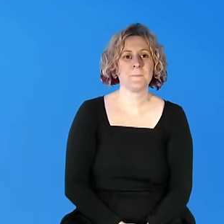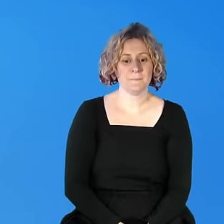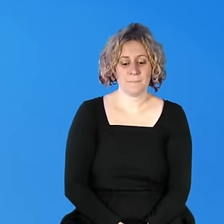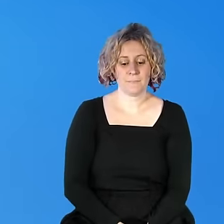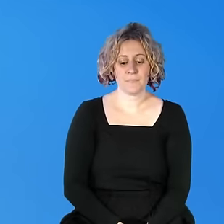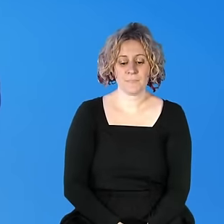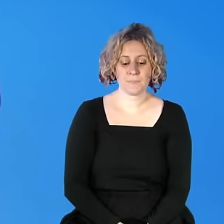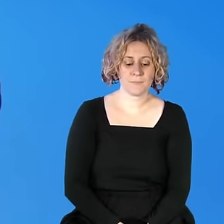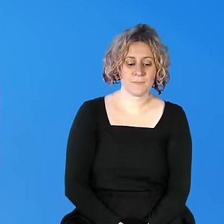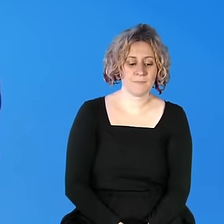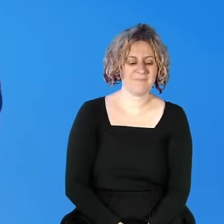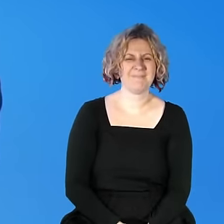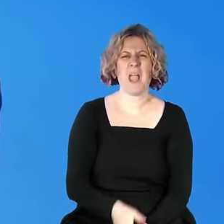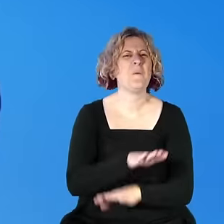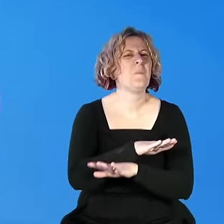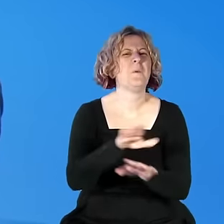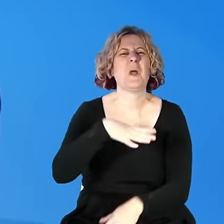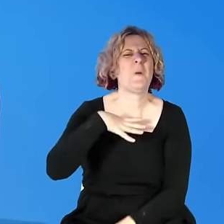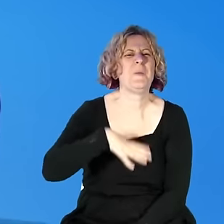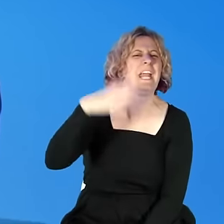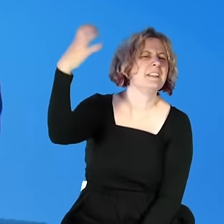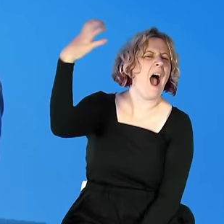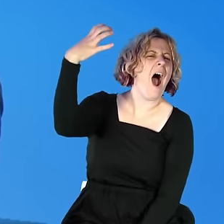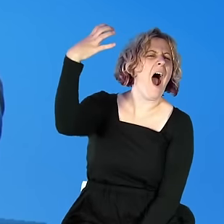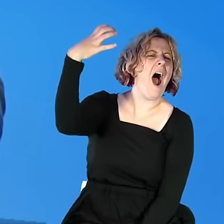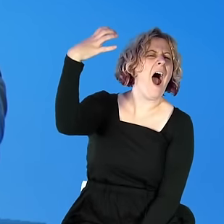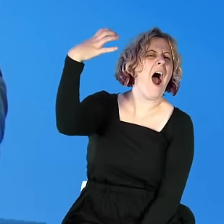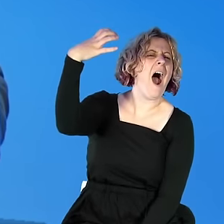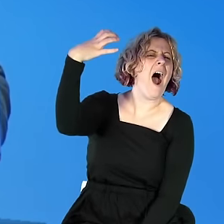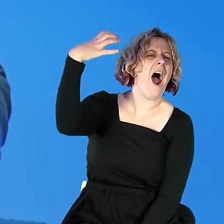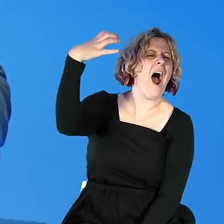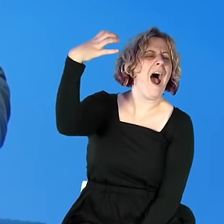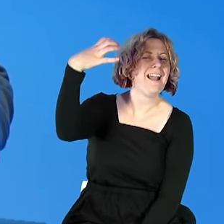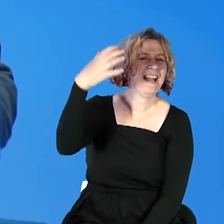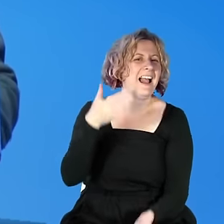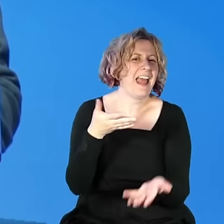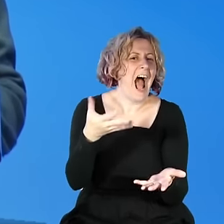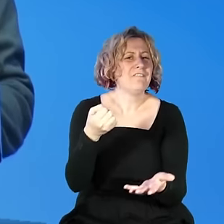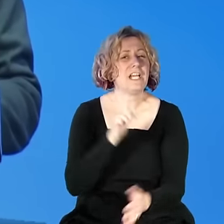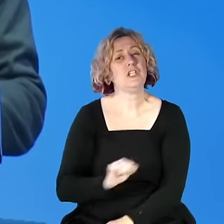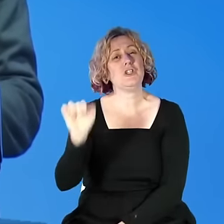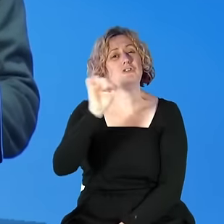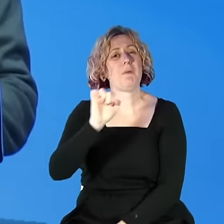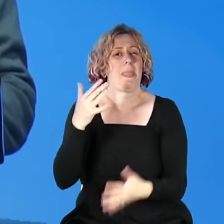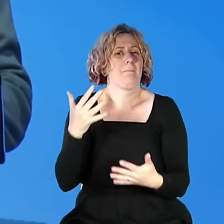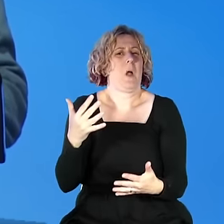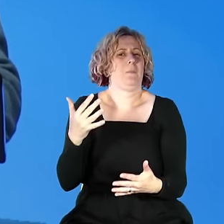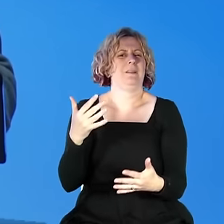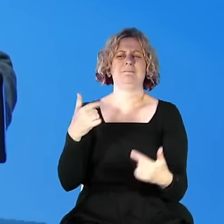We don't need a heat wave, do we, like the one that's raving through Central Europe at the moment?